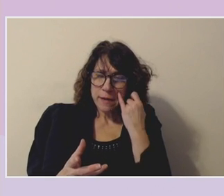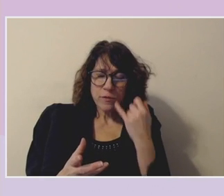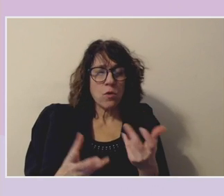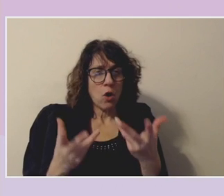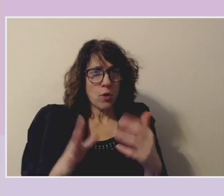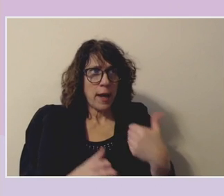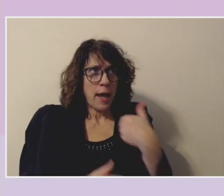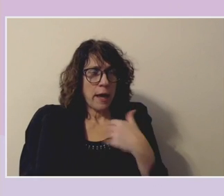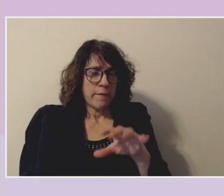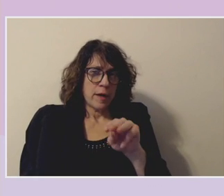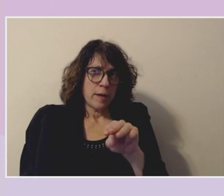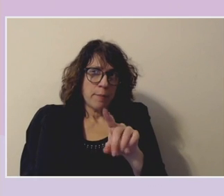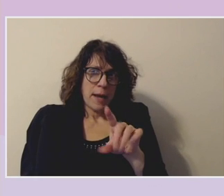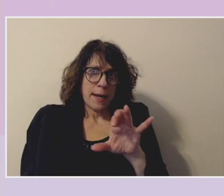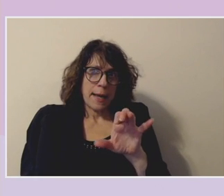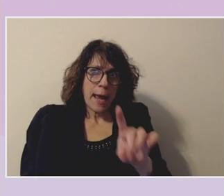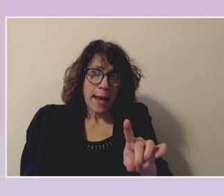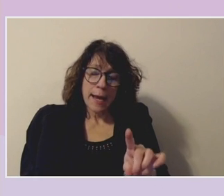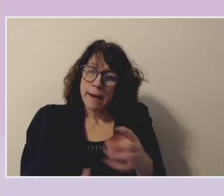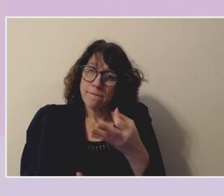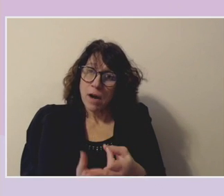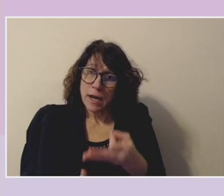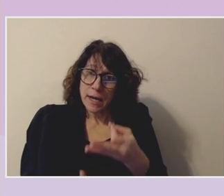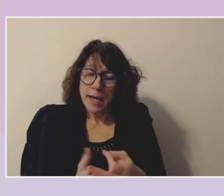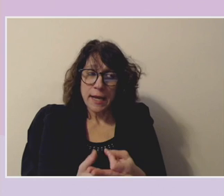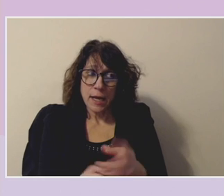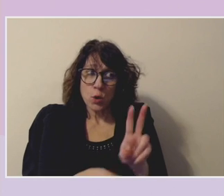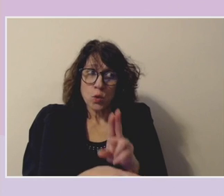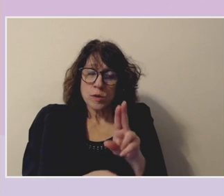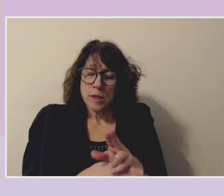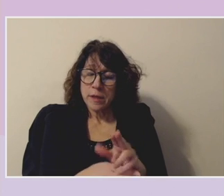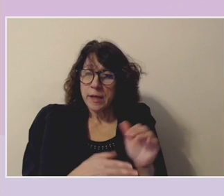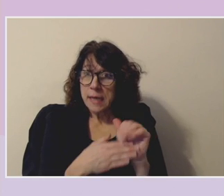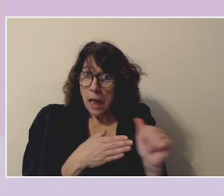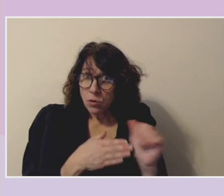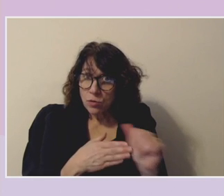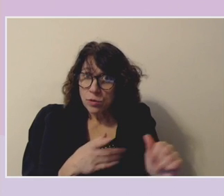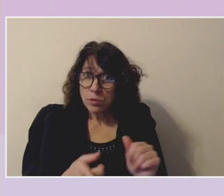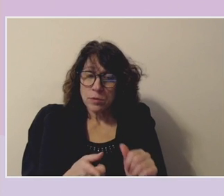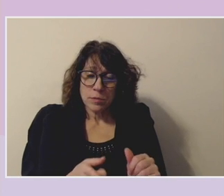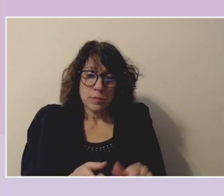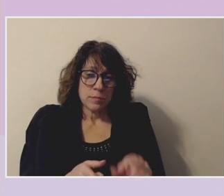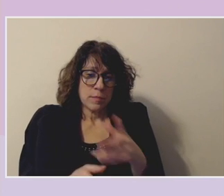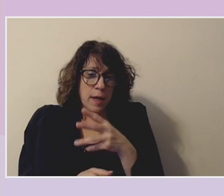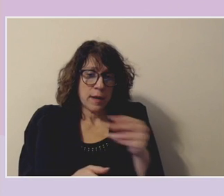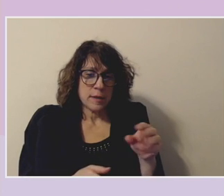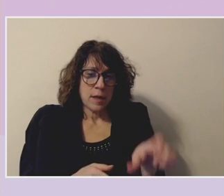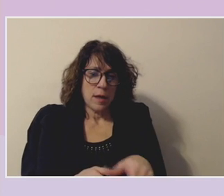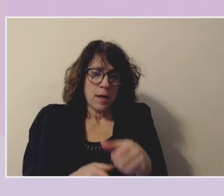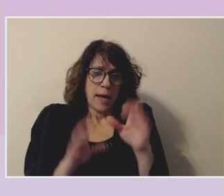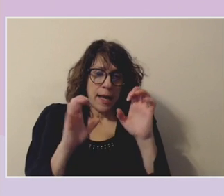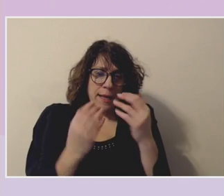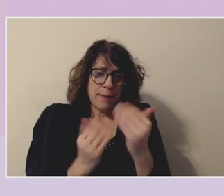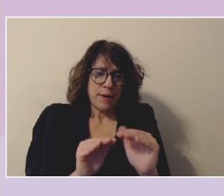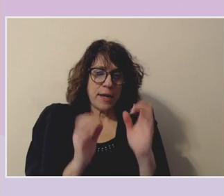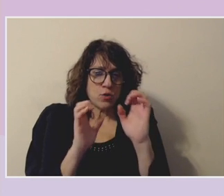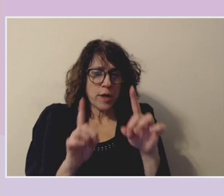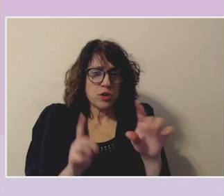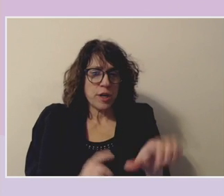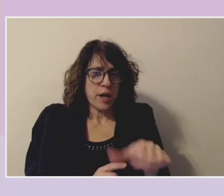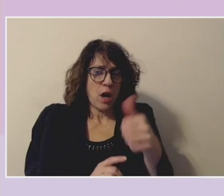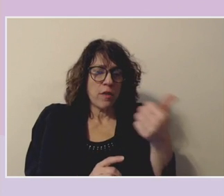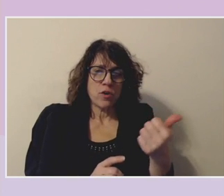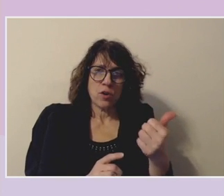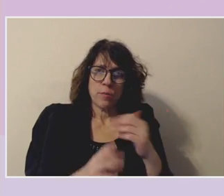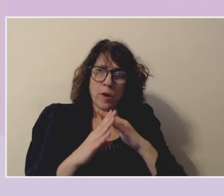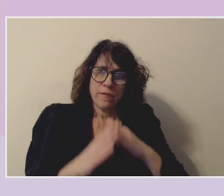really drawing those dollars is that the limited education and SAMHSA and other prevention dollars can then be used in other pots, right? And so even